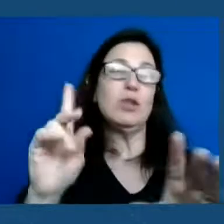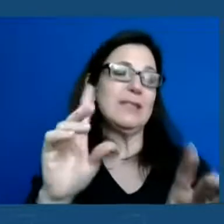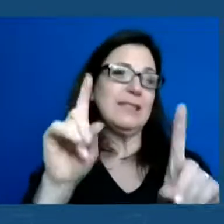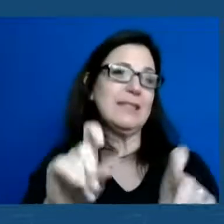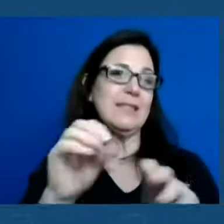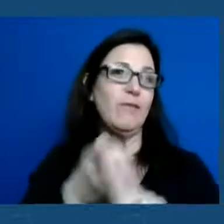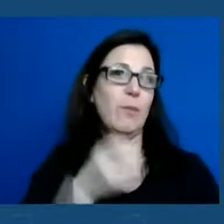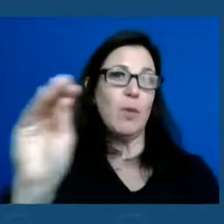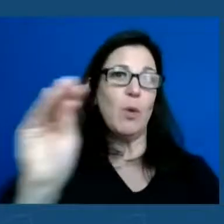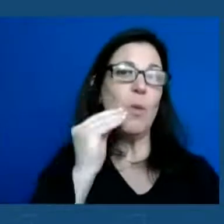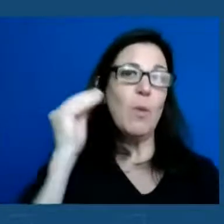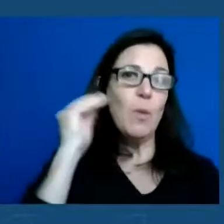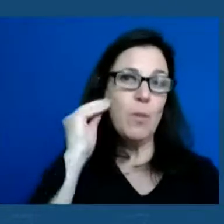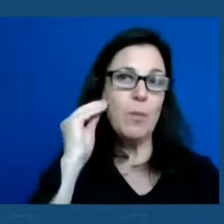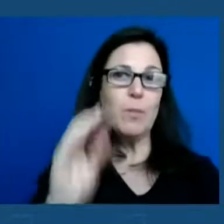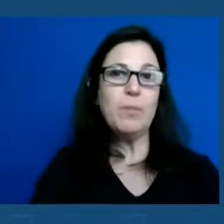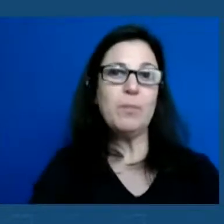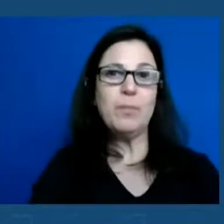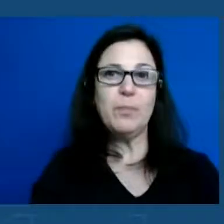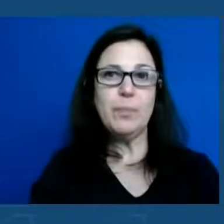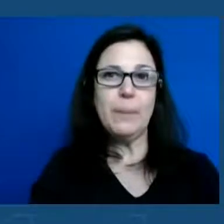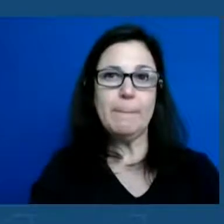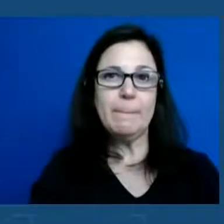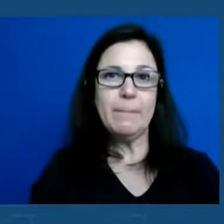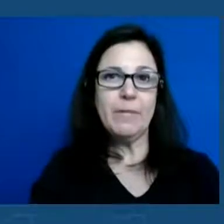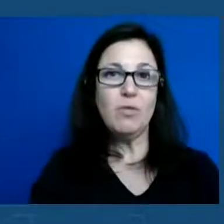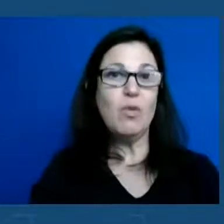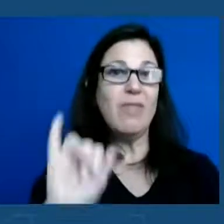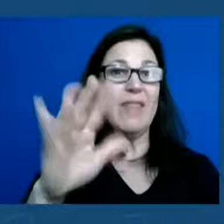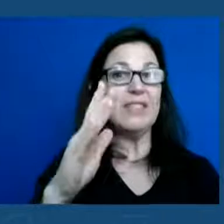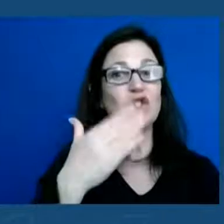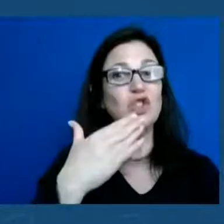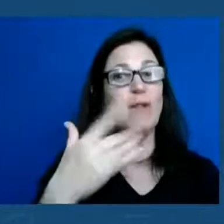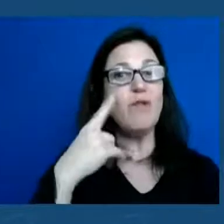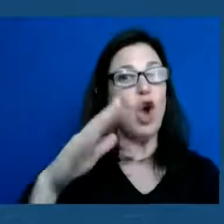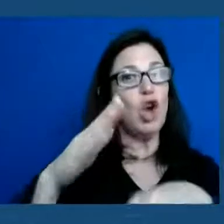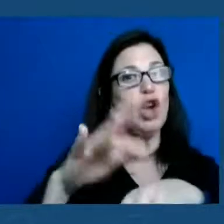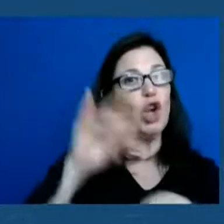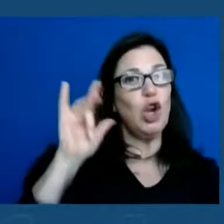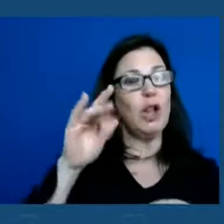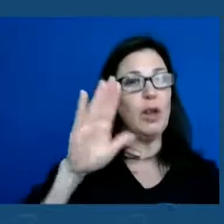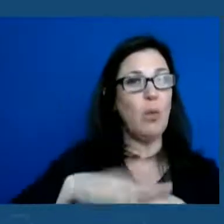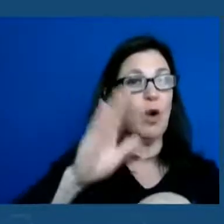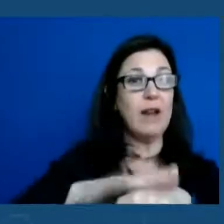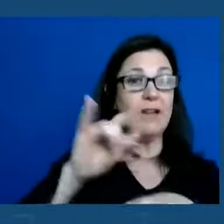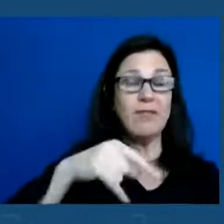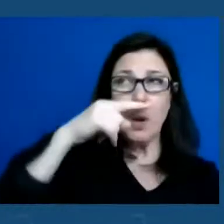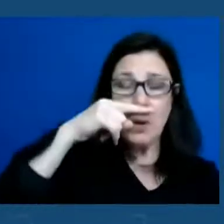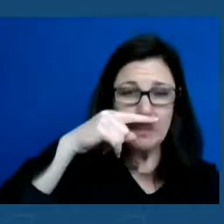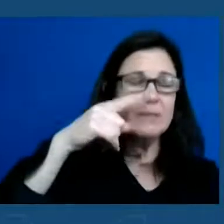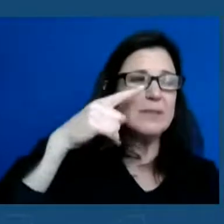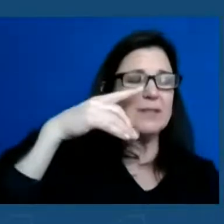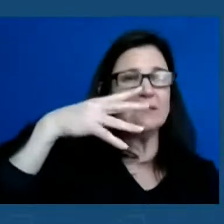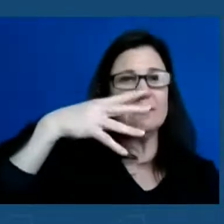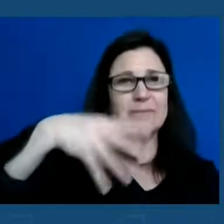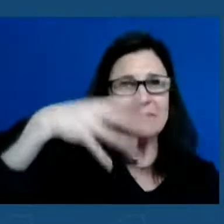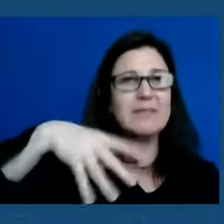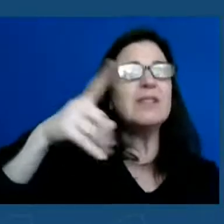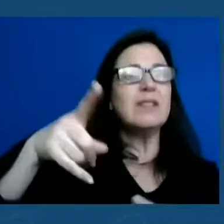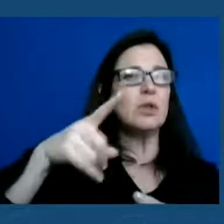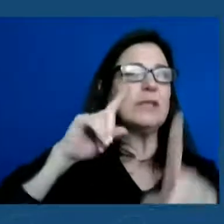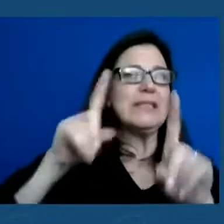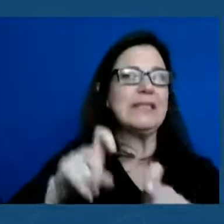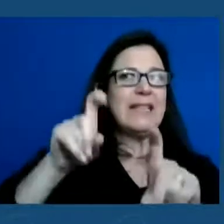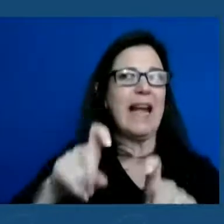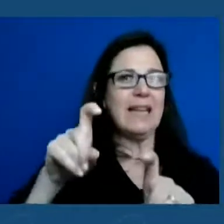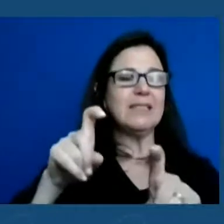in one sense, gives them the early warning. A lot of people, you have a sniffy nose, you do the test right away, you're staying home that day. That is how the